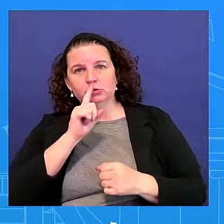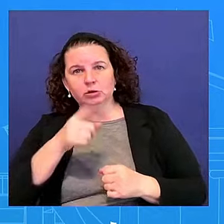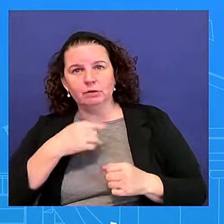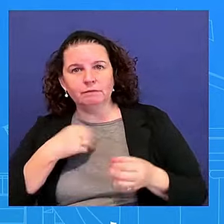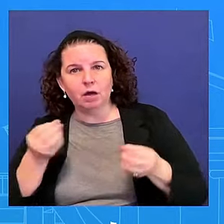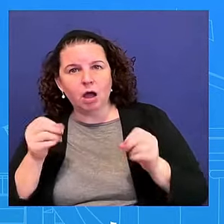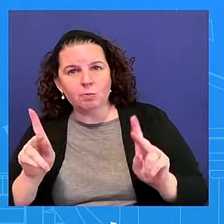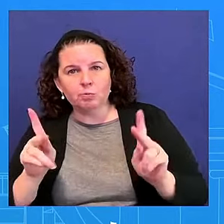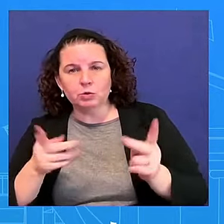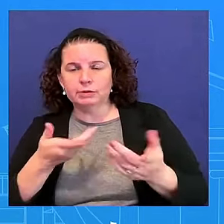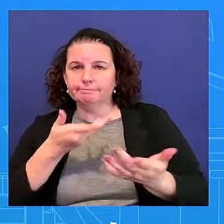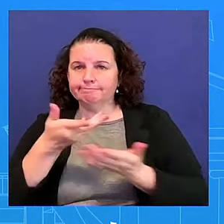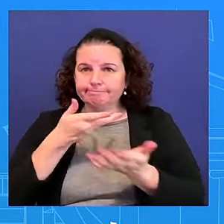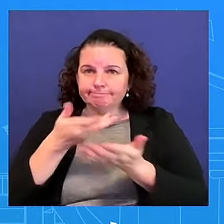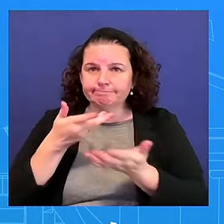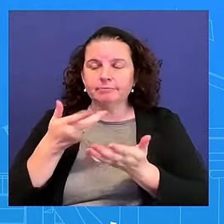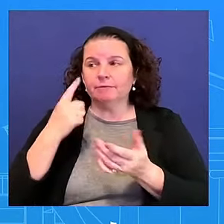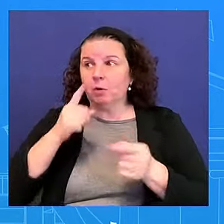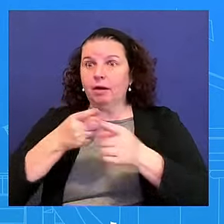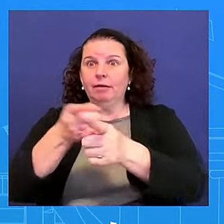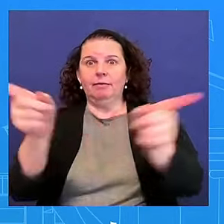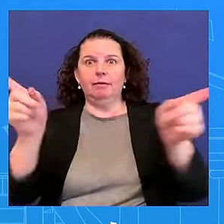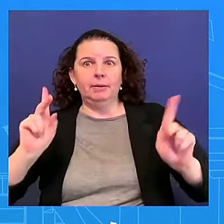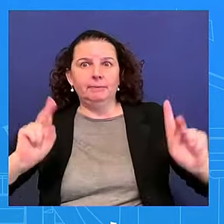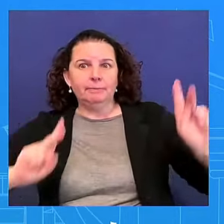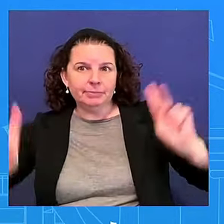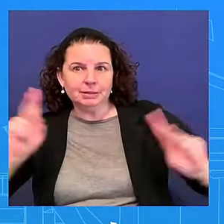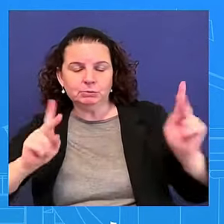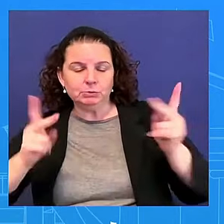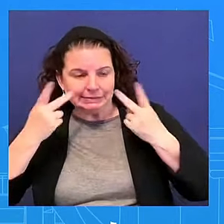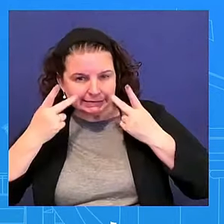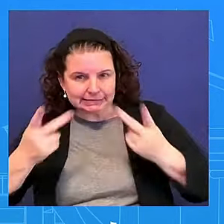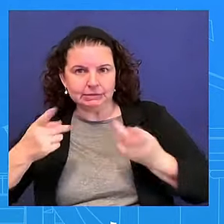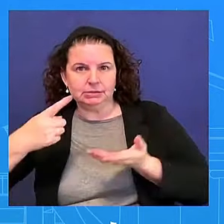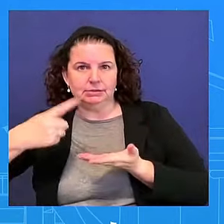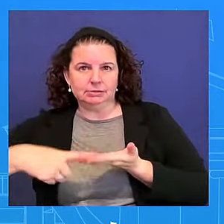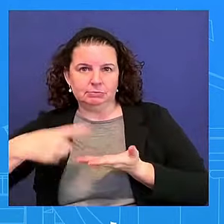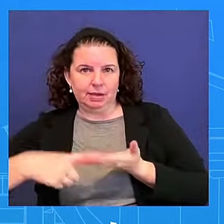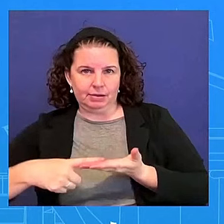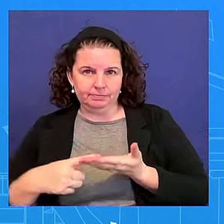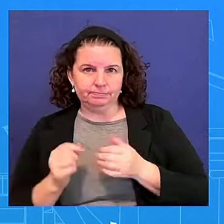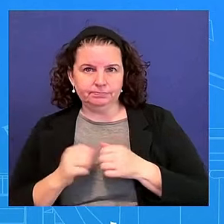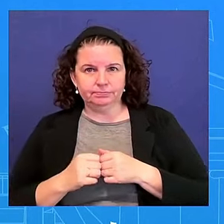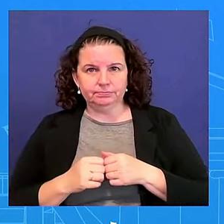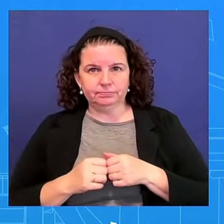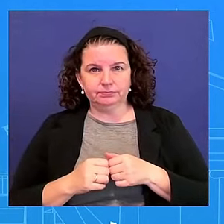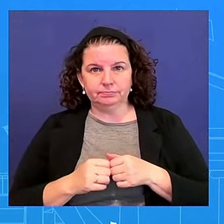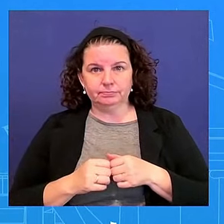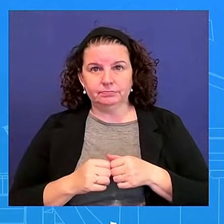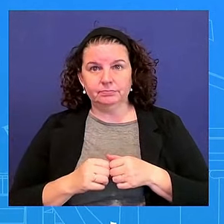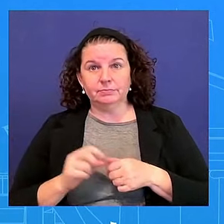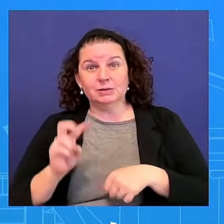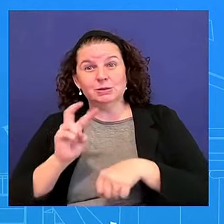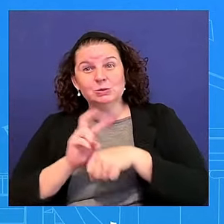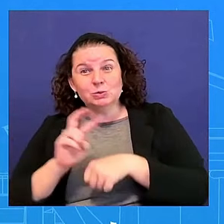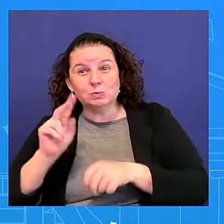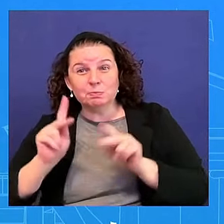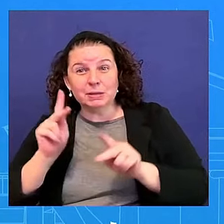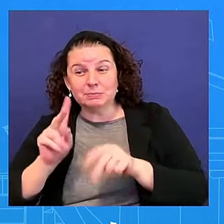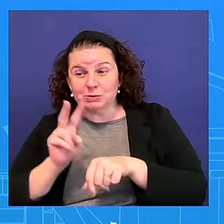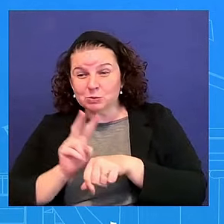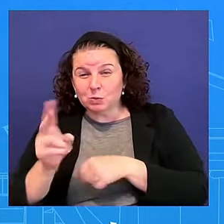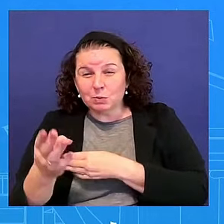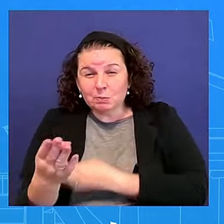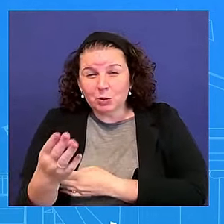were waiting for him, people at 2 o'clock in the morning in North Carolina who were waiting for him, he wanted to make sure that he engaged with